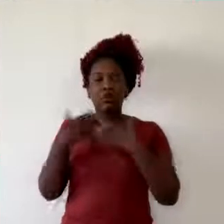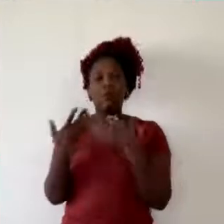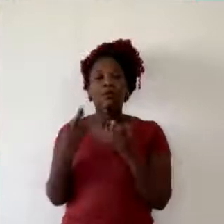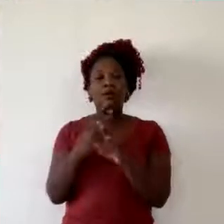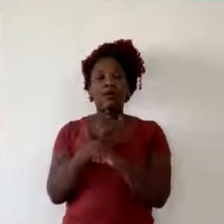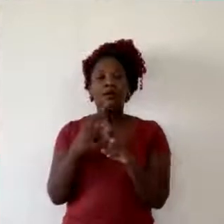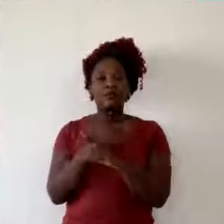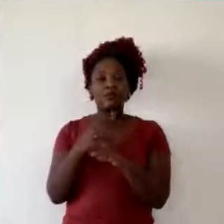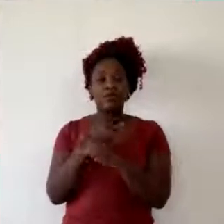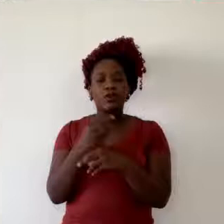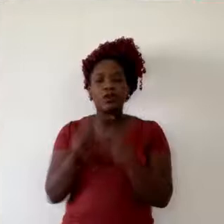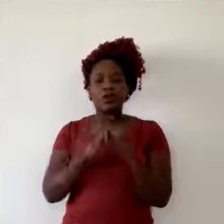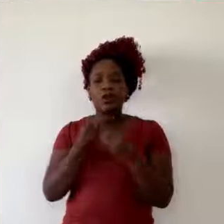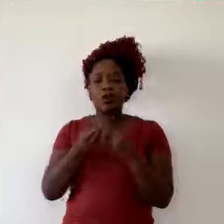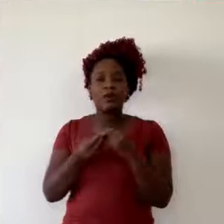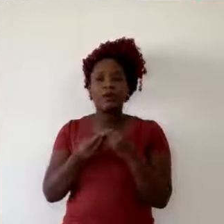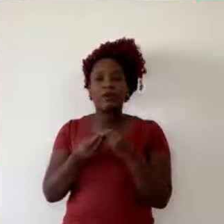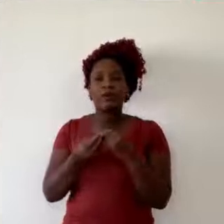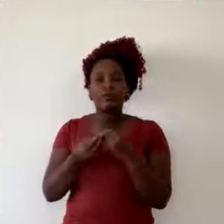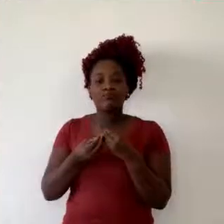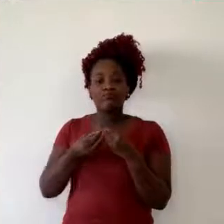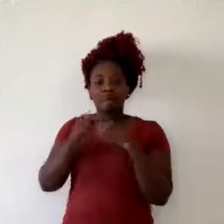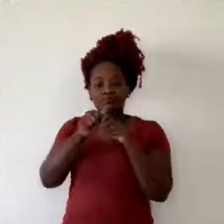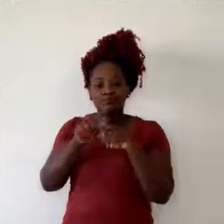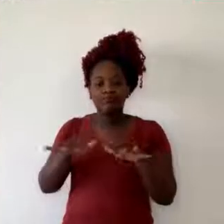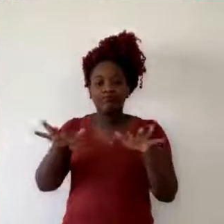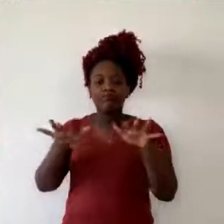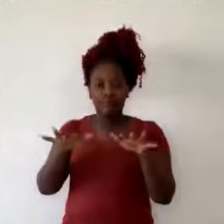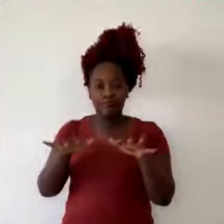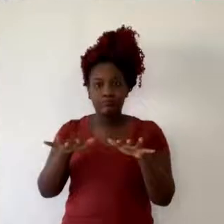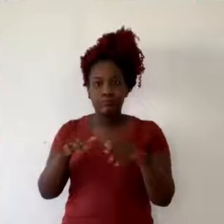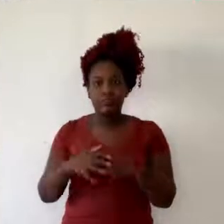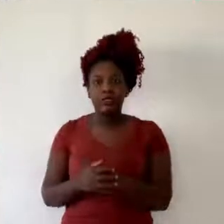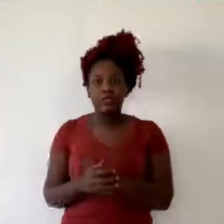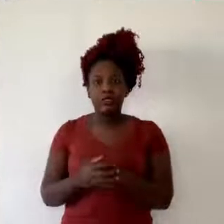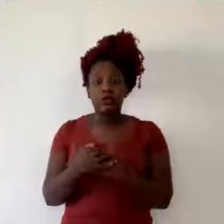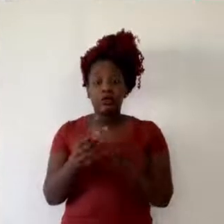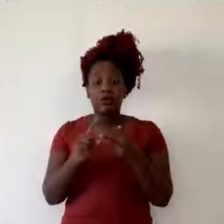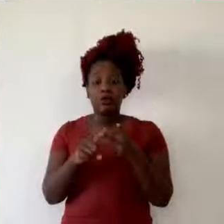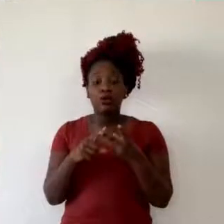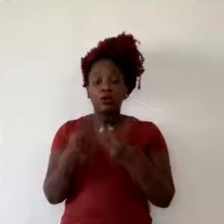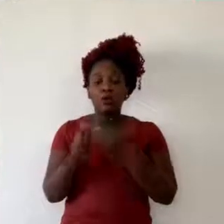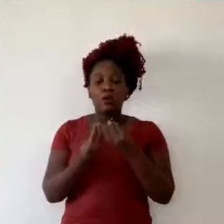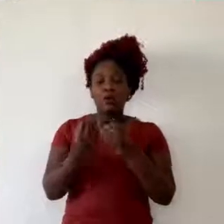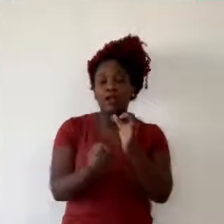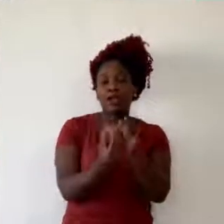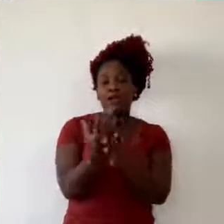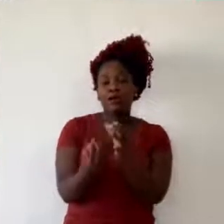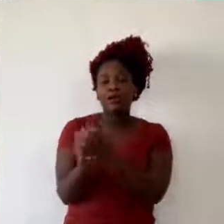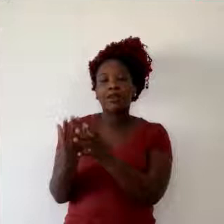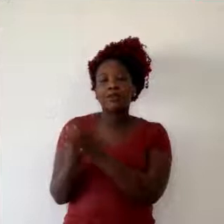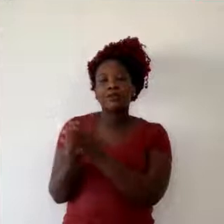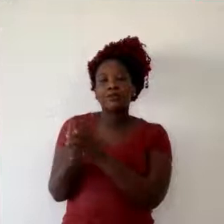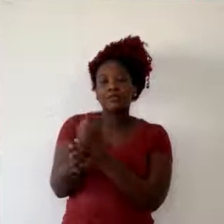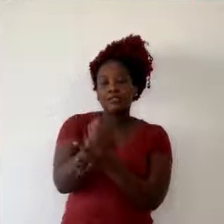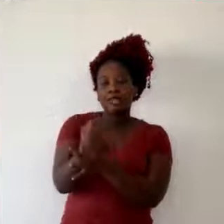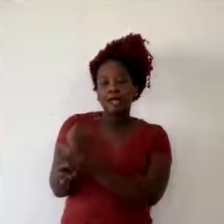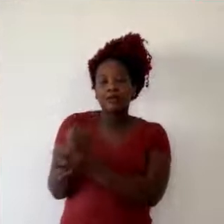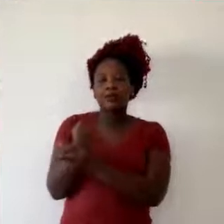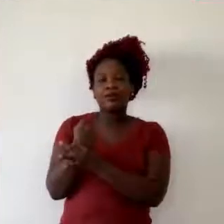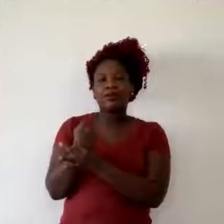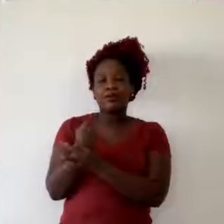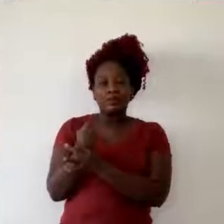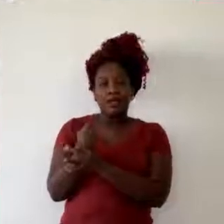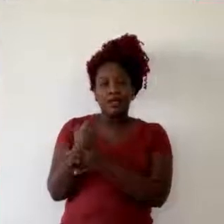is this violence related to me? How do I reproduce that? The second is, how do I create